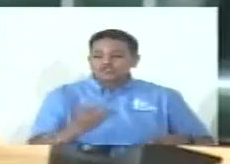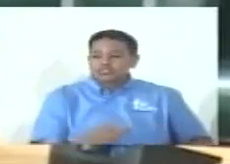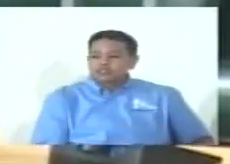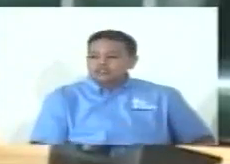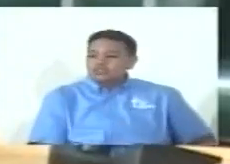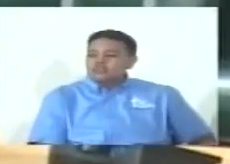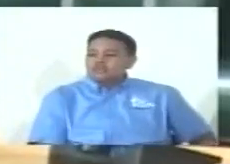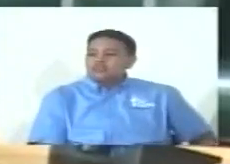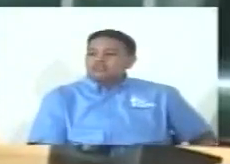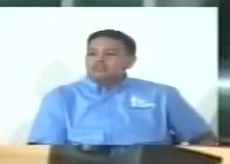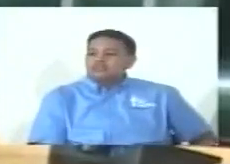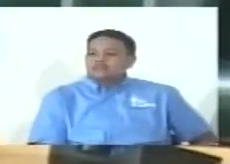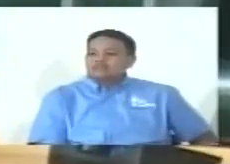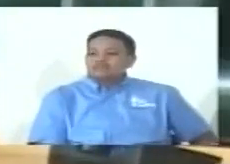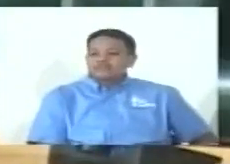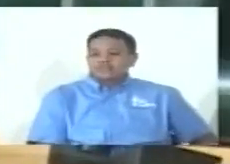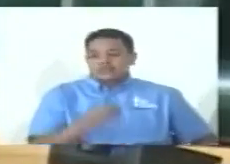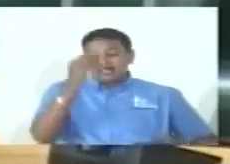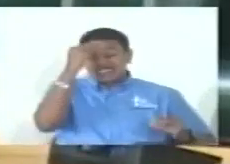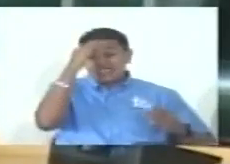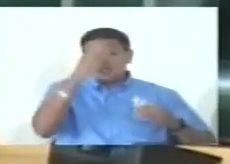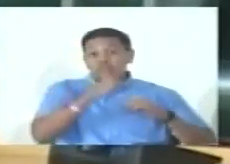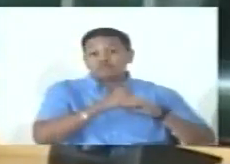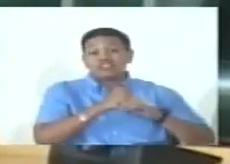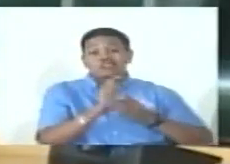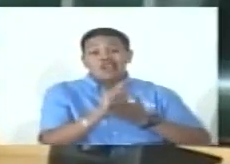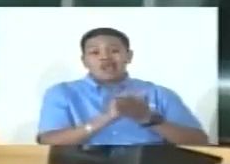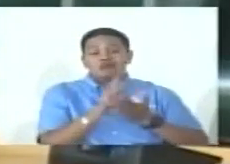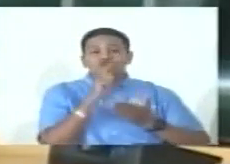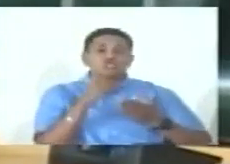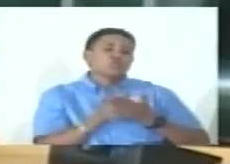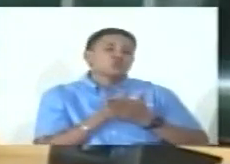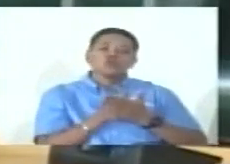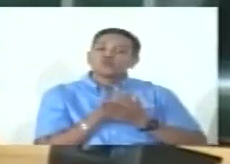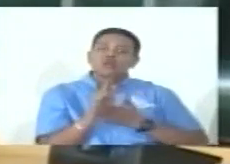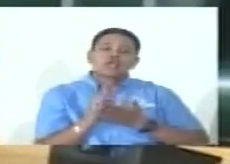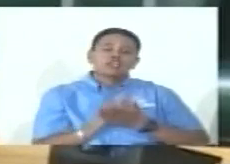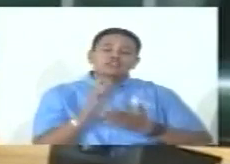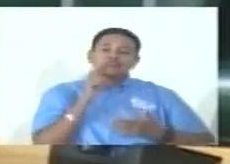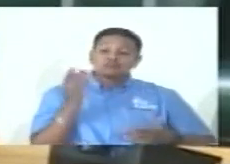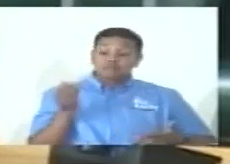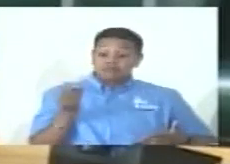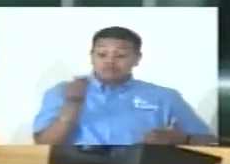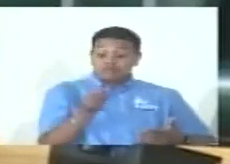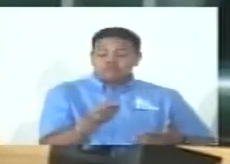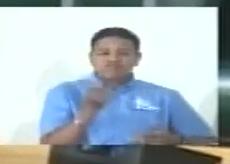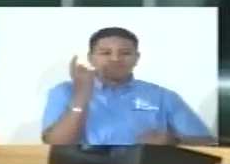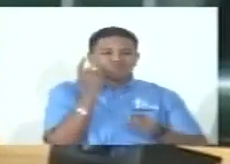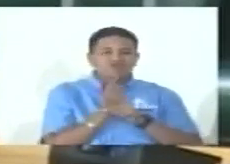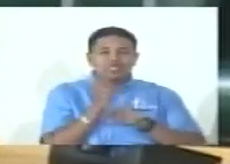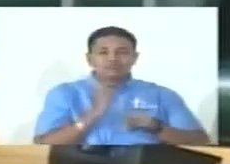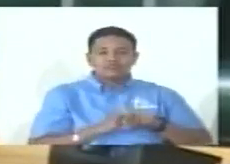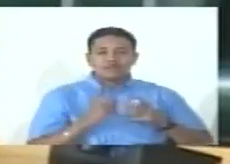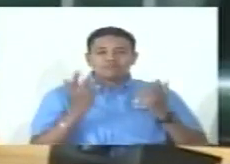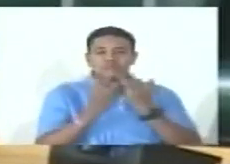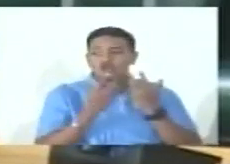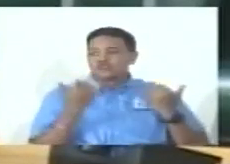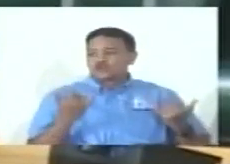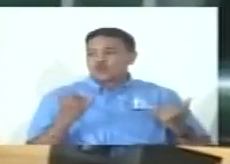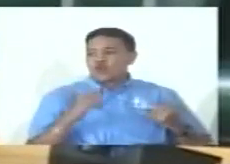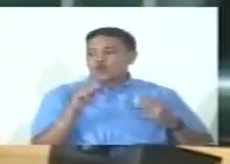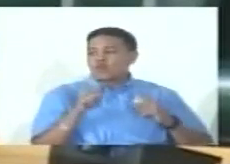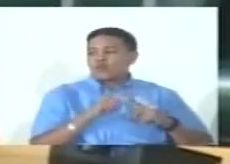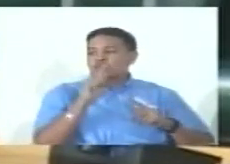This is a new legislation coming at the right time when it